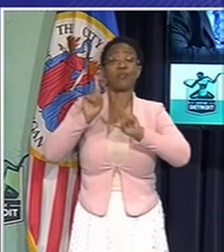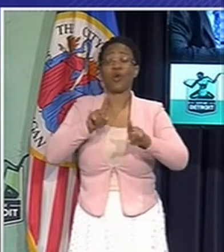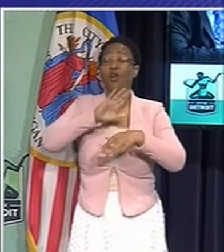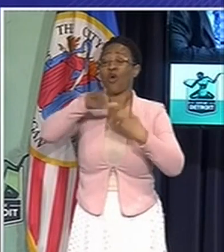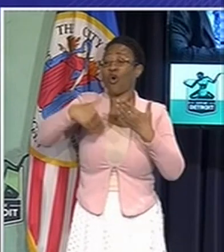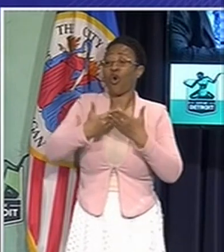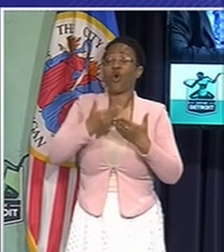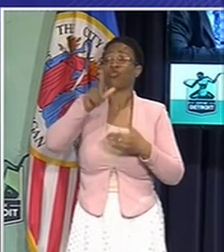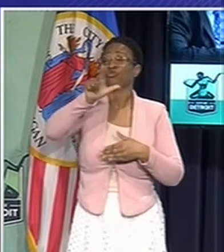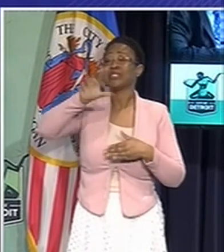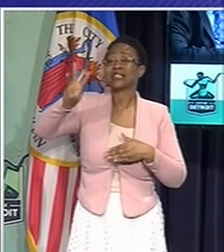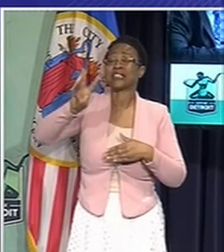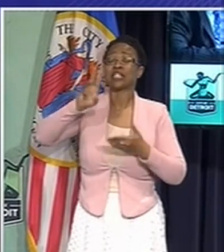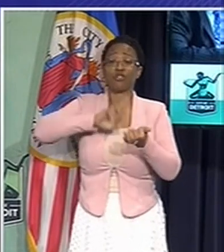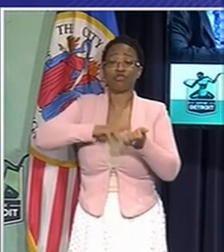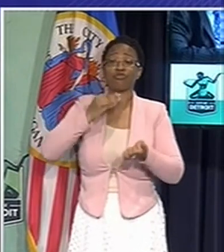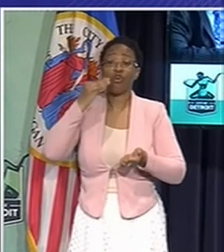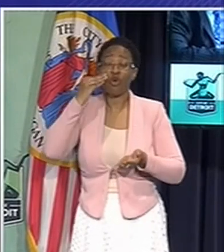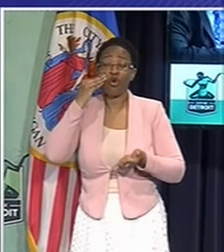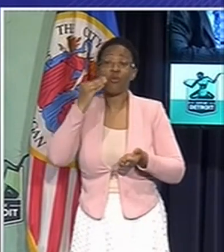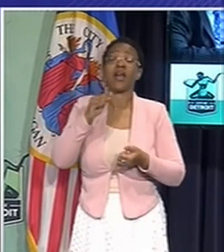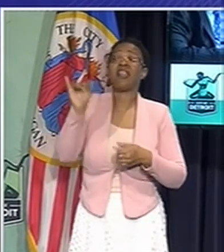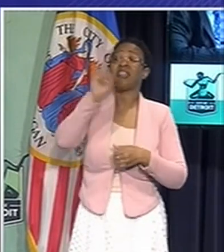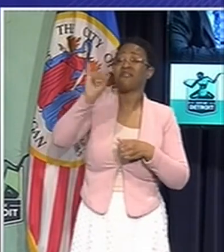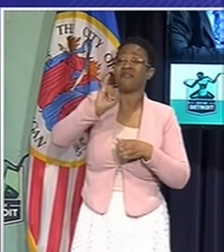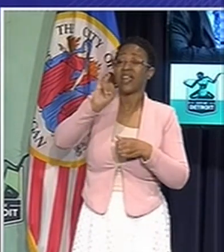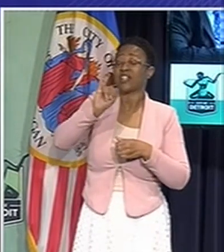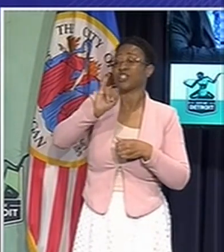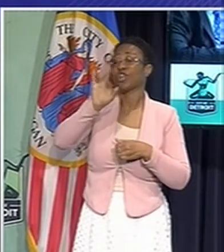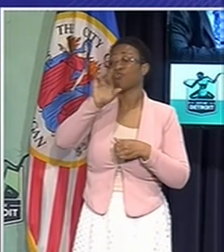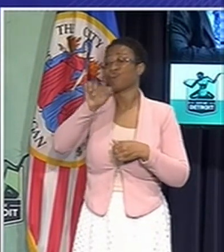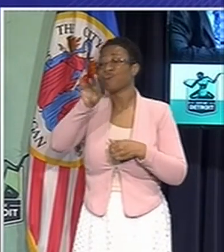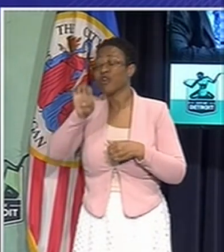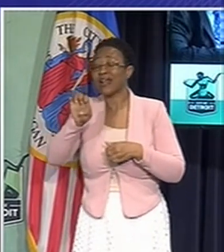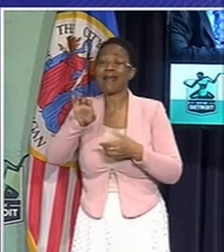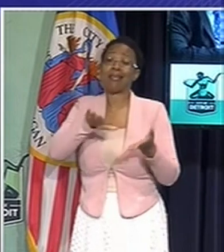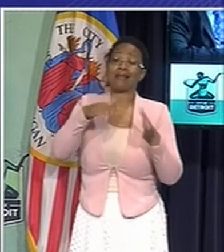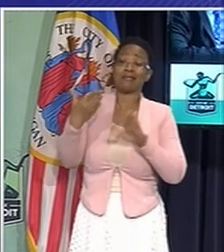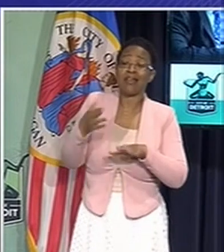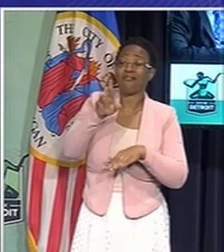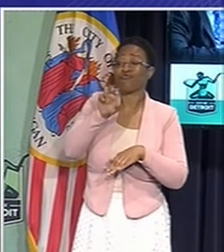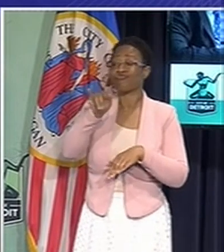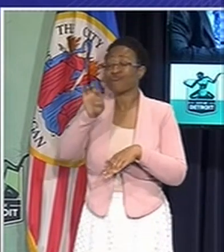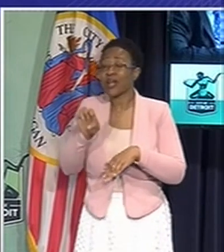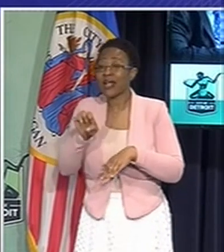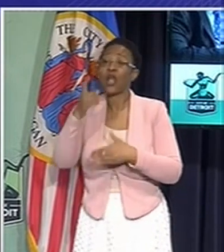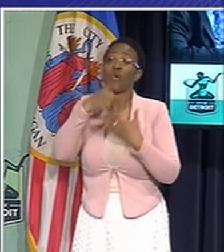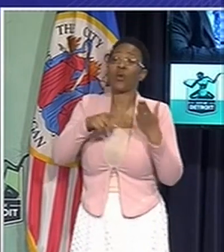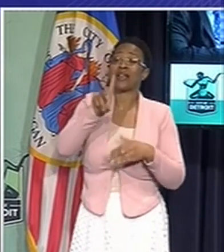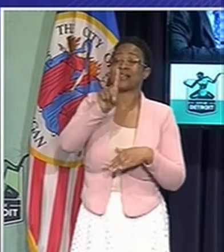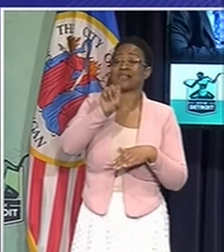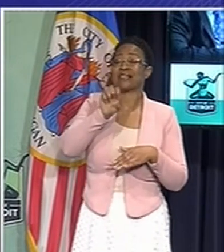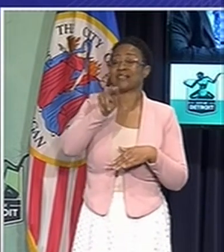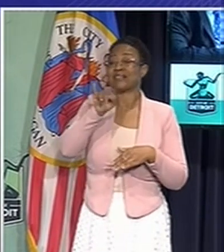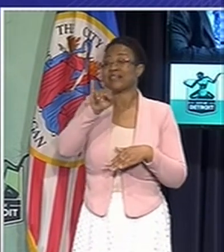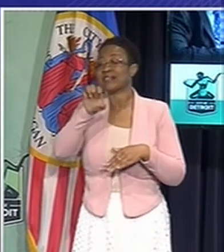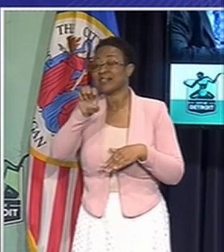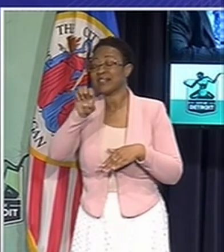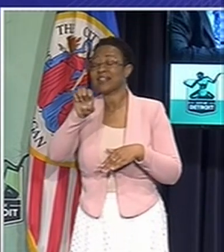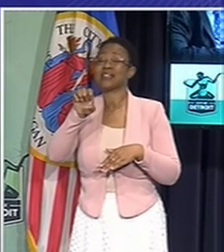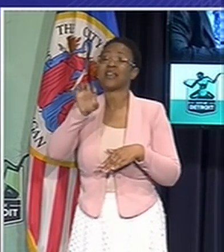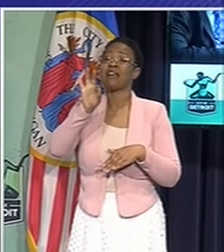26 nursing homes, what the infection rates were, what the death rates were, what Denise Fair, what John Zervos, what